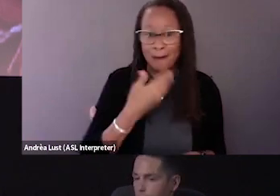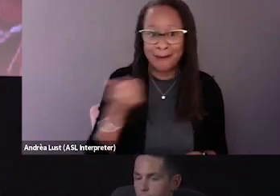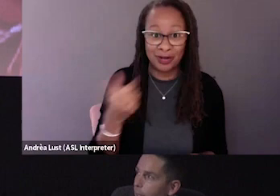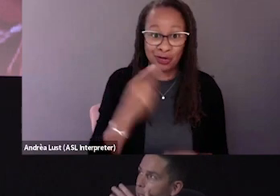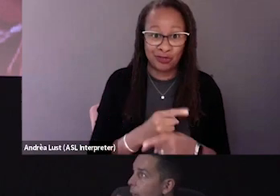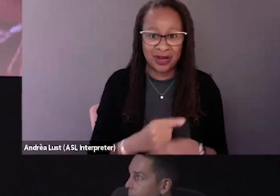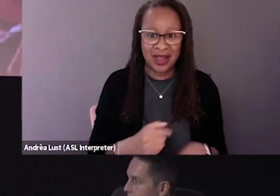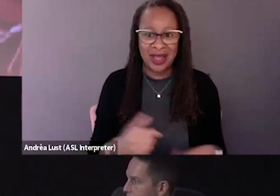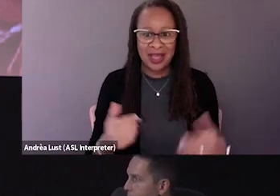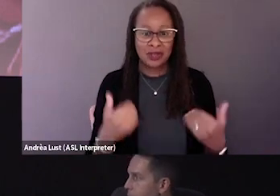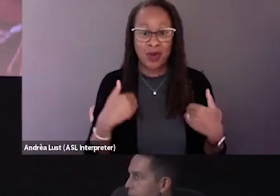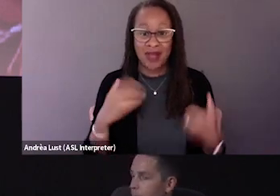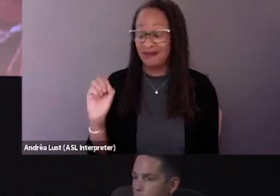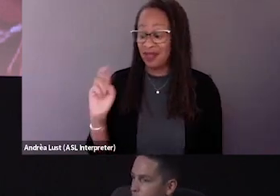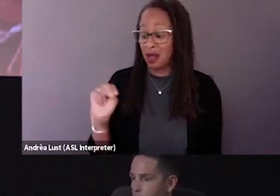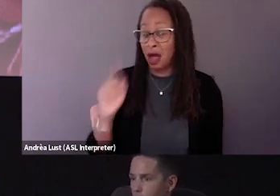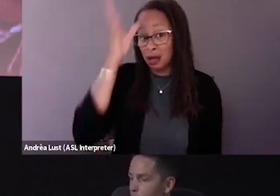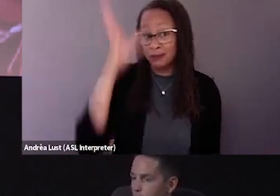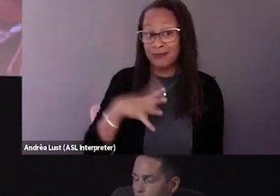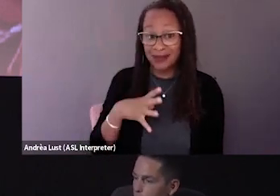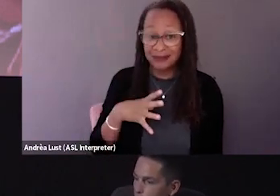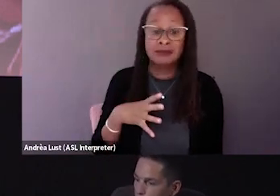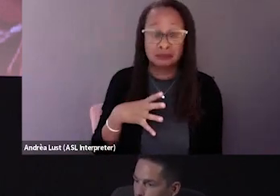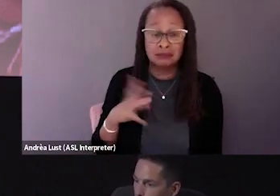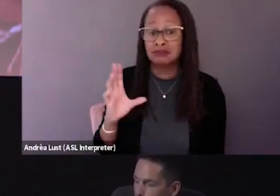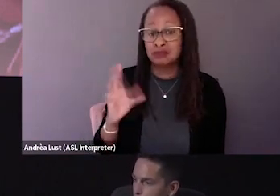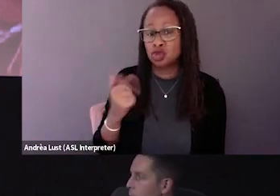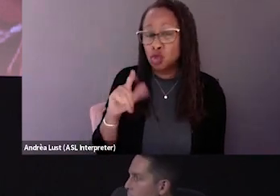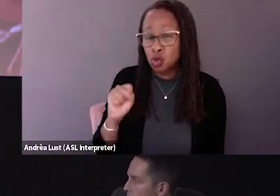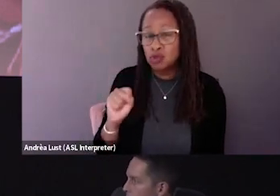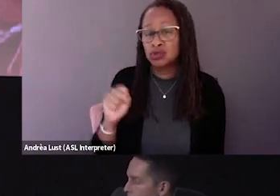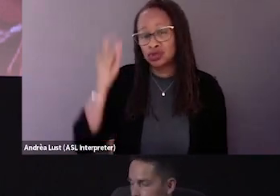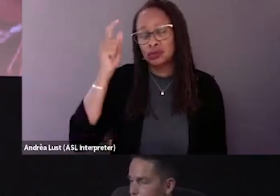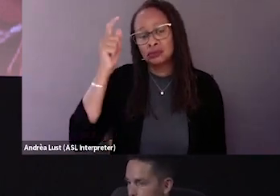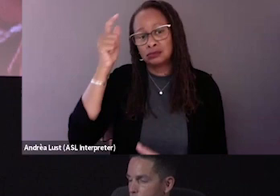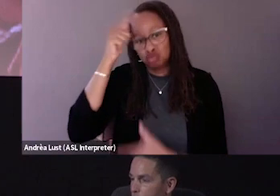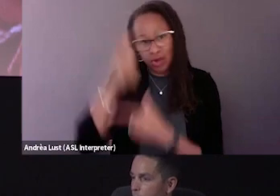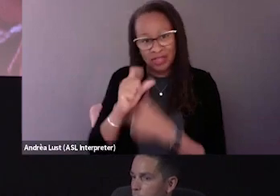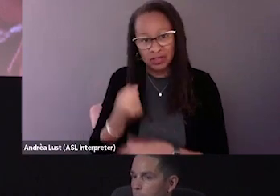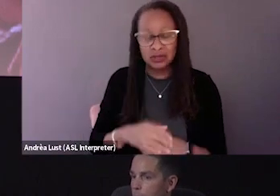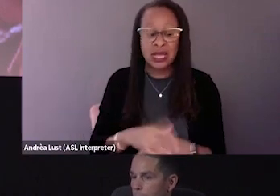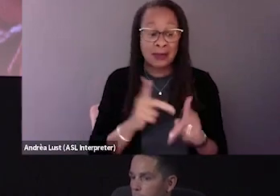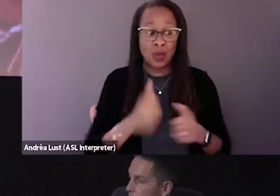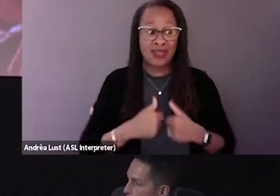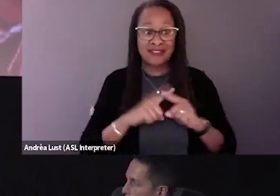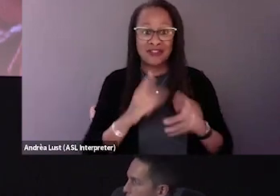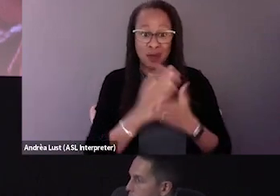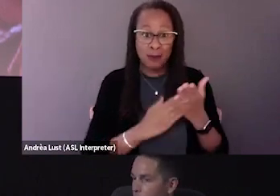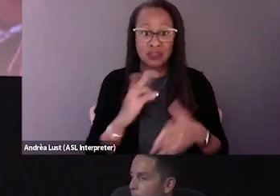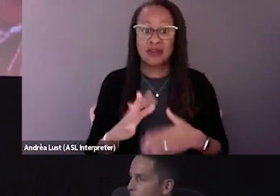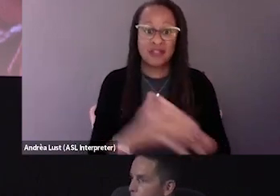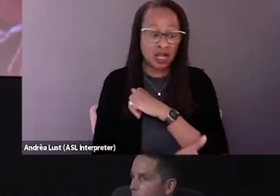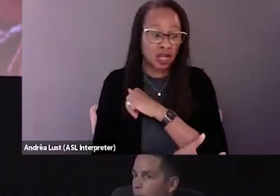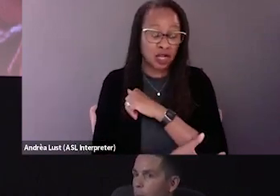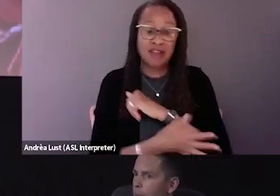right? You got the con men, obviously. You've got people who, are living across the, various parts of the country, impoverished. They're